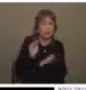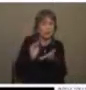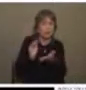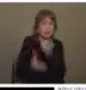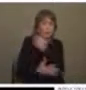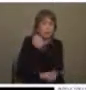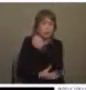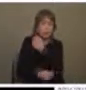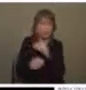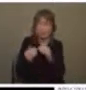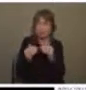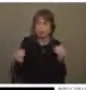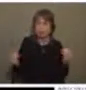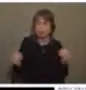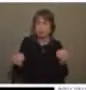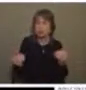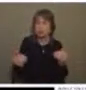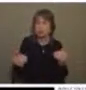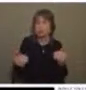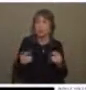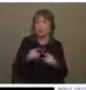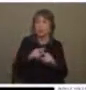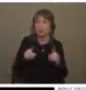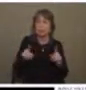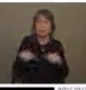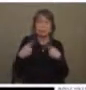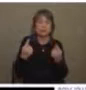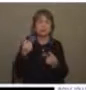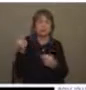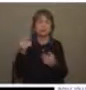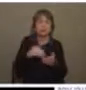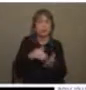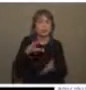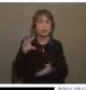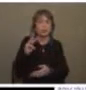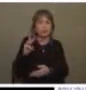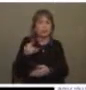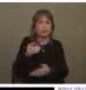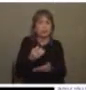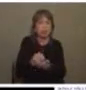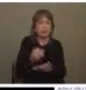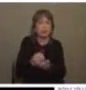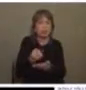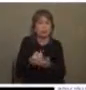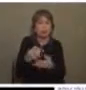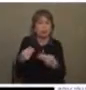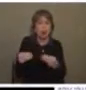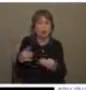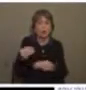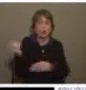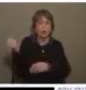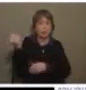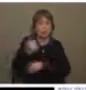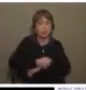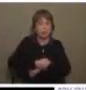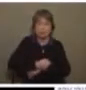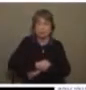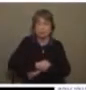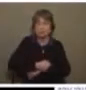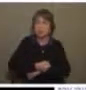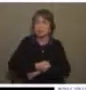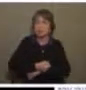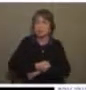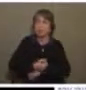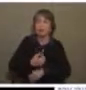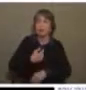Puerto Rican economy and labor market have collapsed, and you can forward the slide if you'd like, from a peak over 1.4